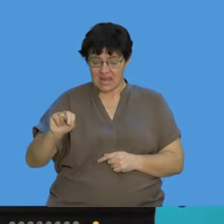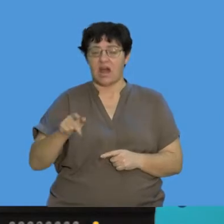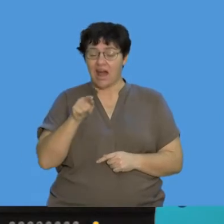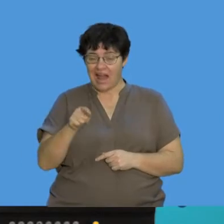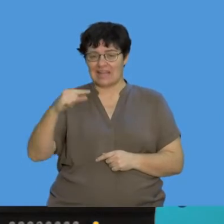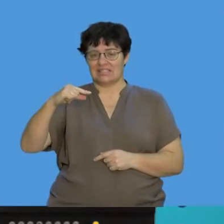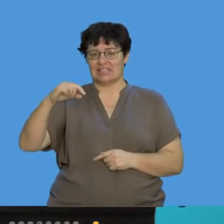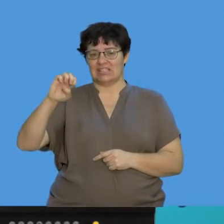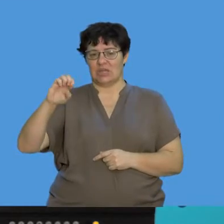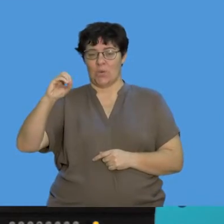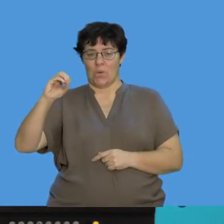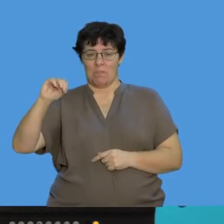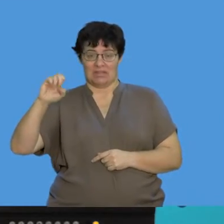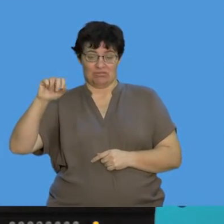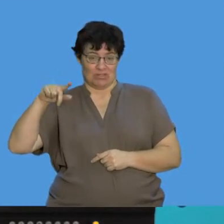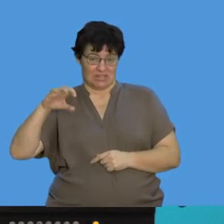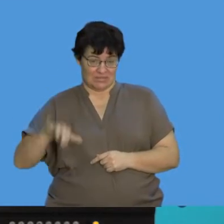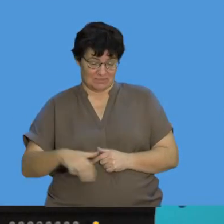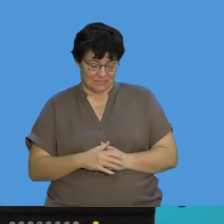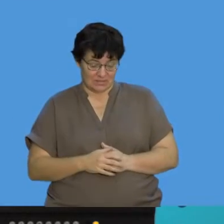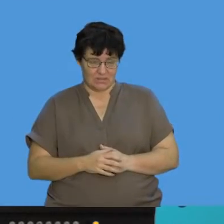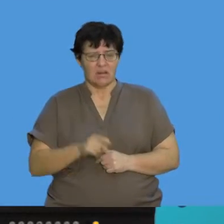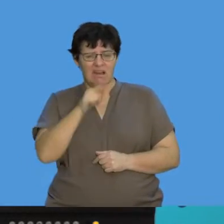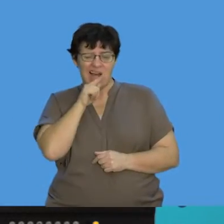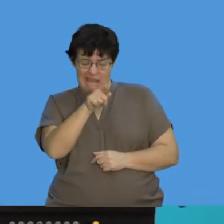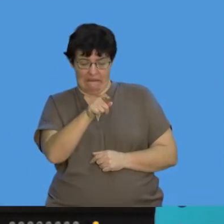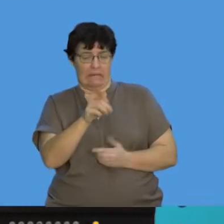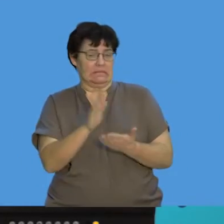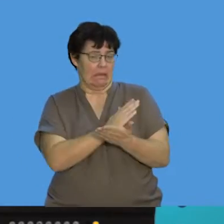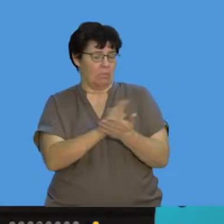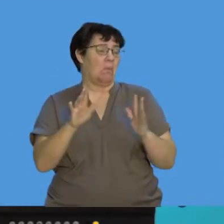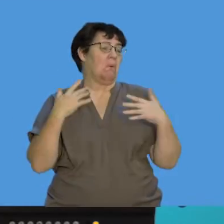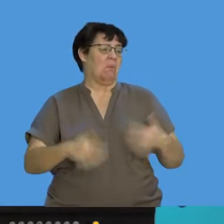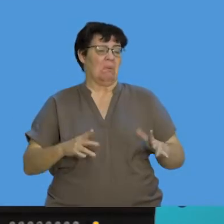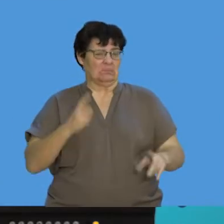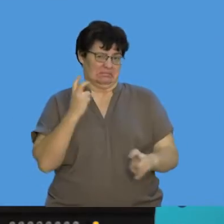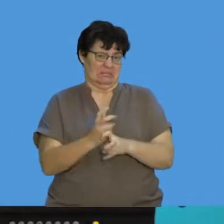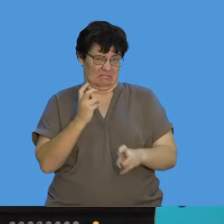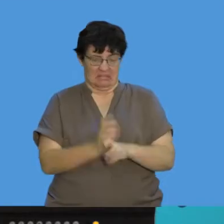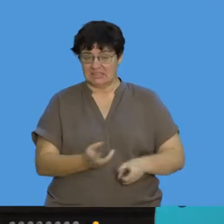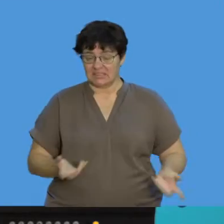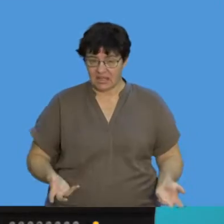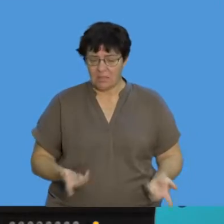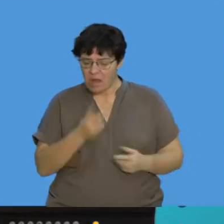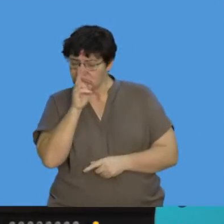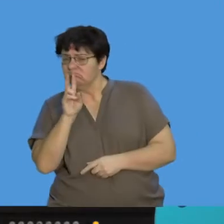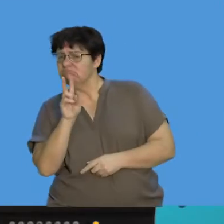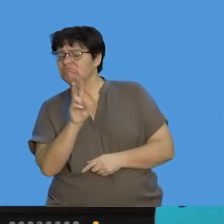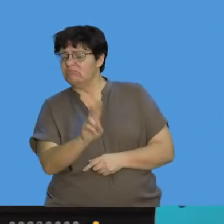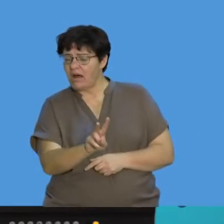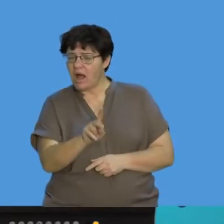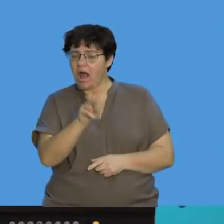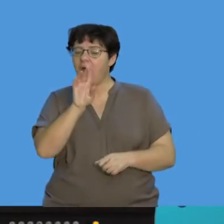topics that really gives you quite a little bit of a challenge, but we're just gonna look at it, and then I know